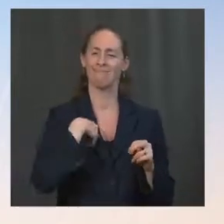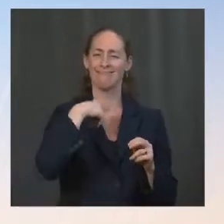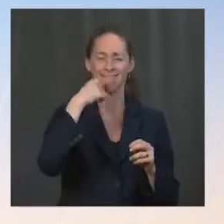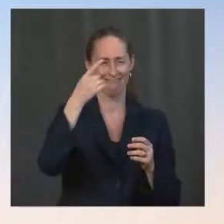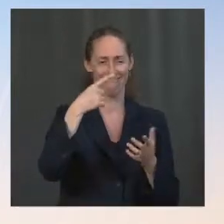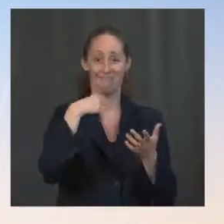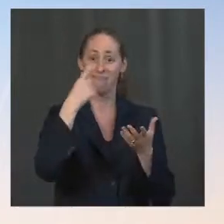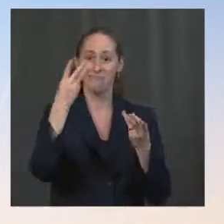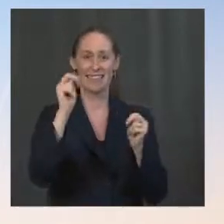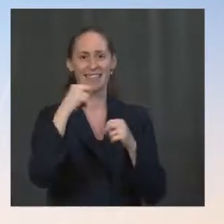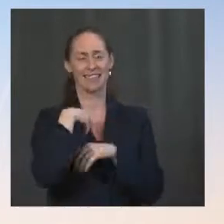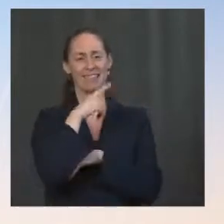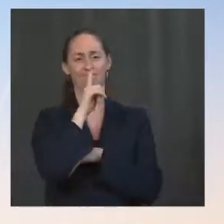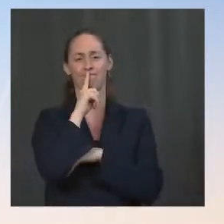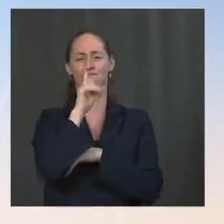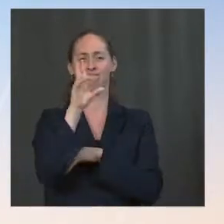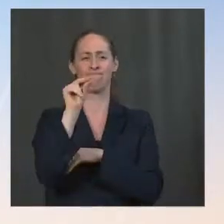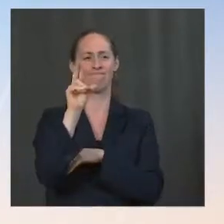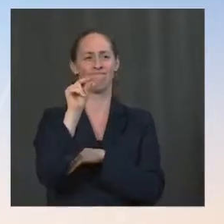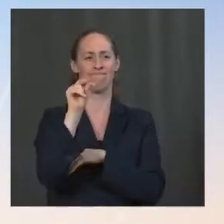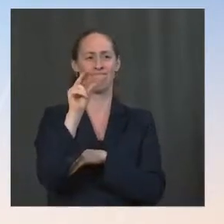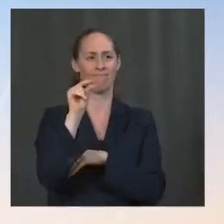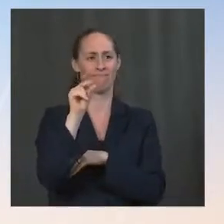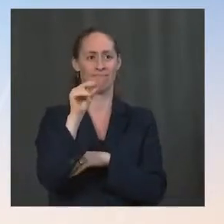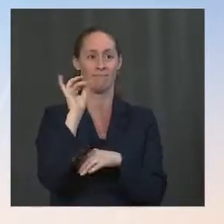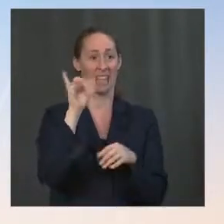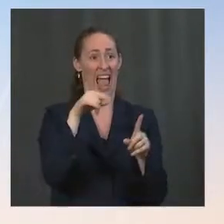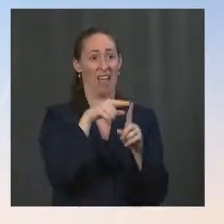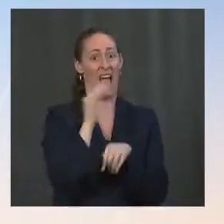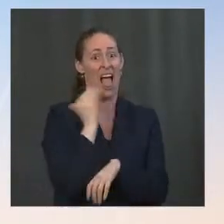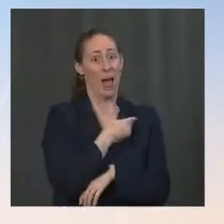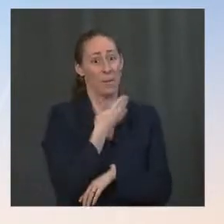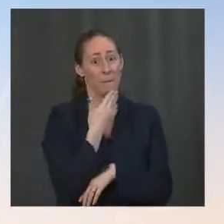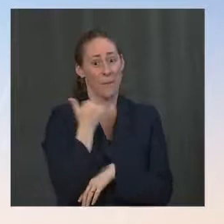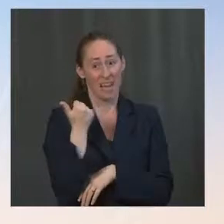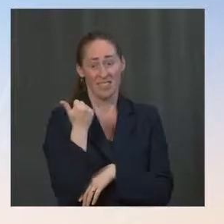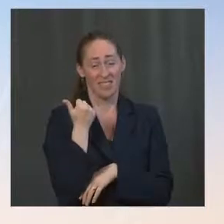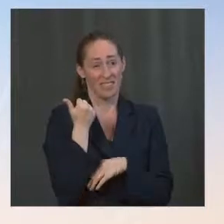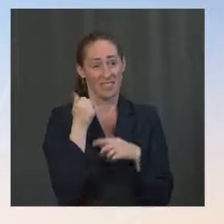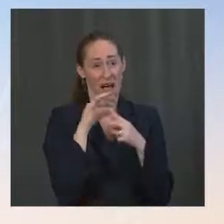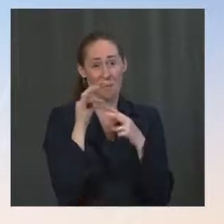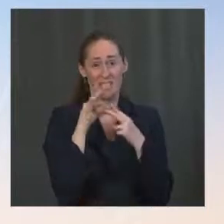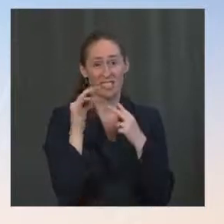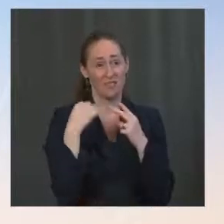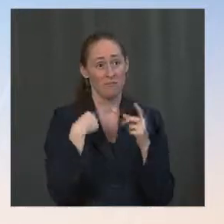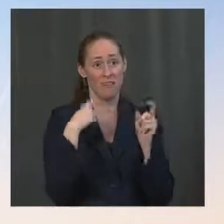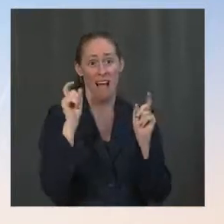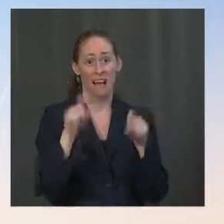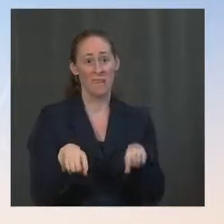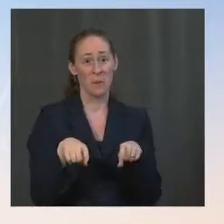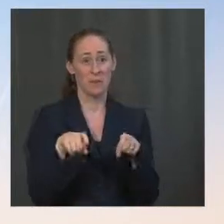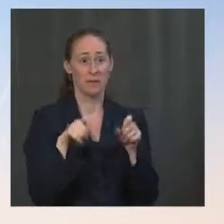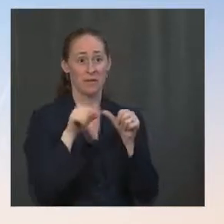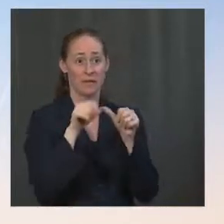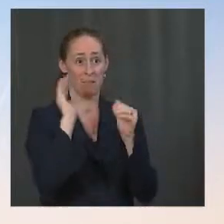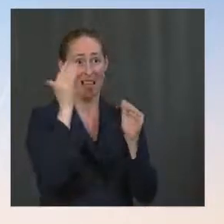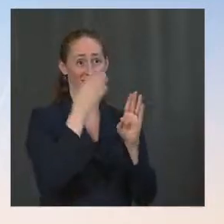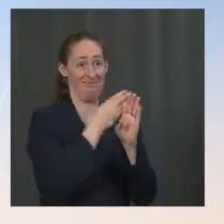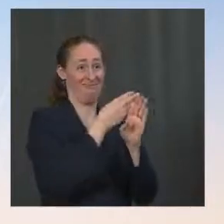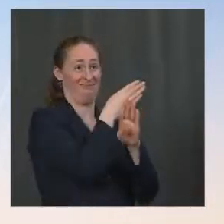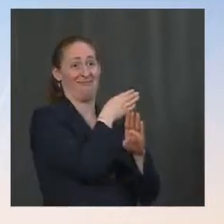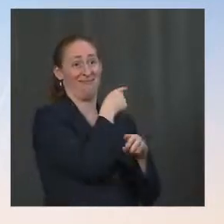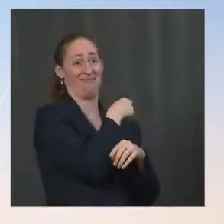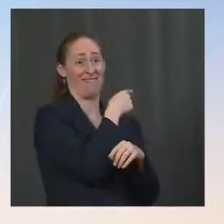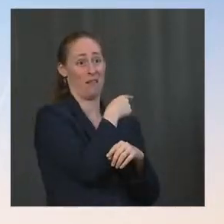our best option and the preferable option. And we're in this situation because the prior administration pulled out of the Iran nuclear deal